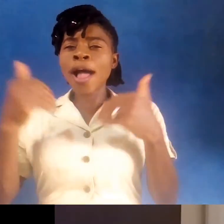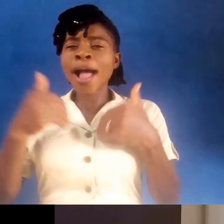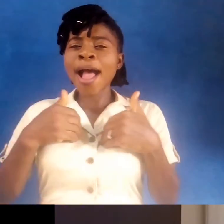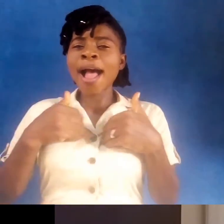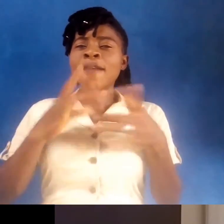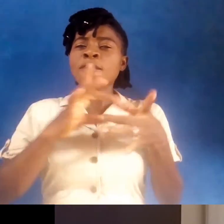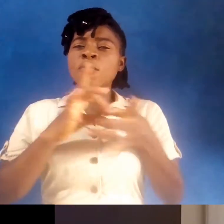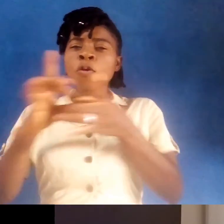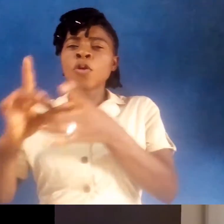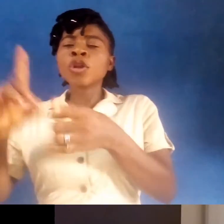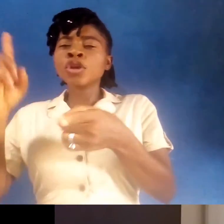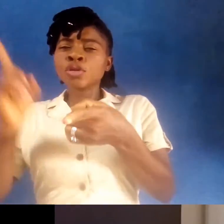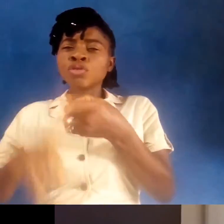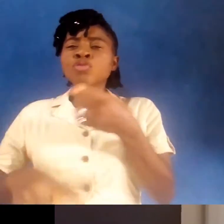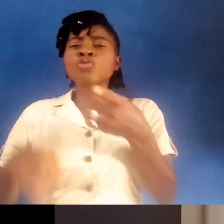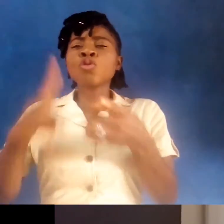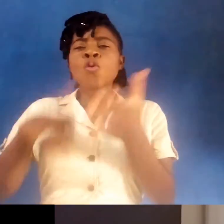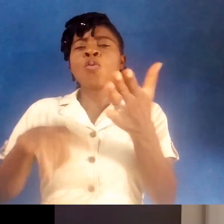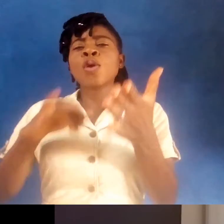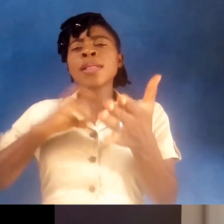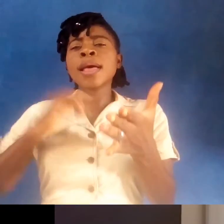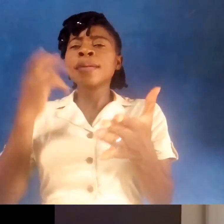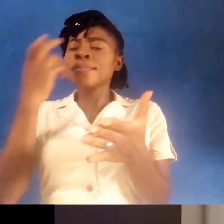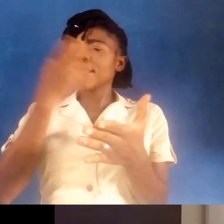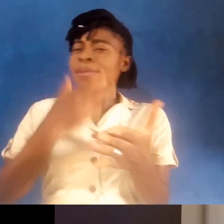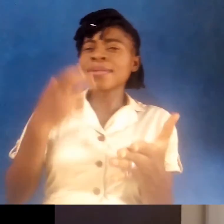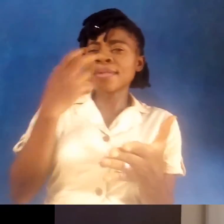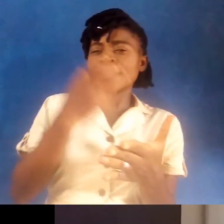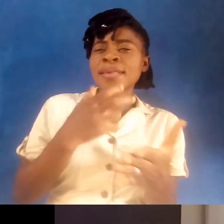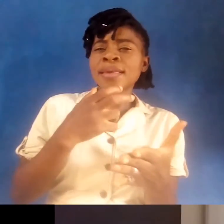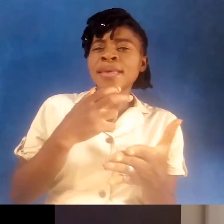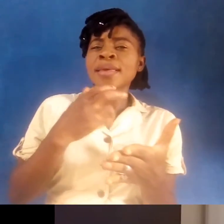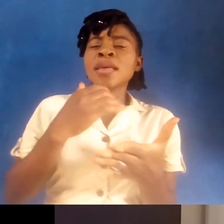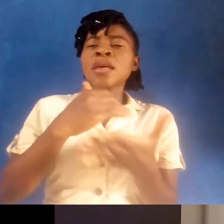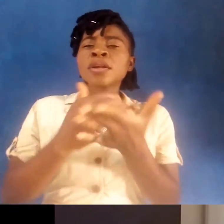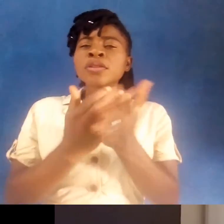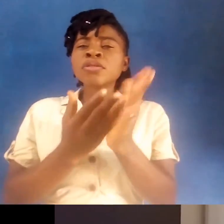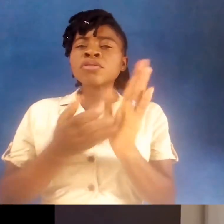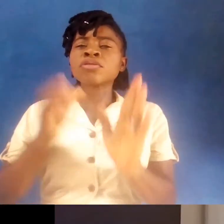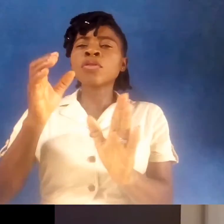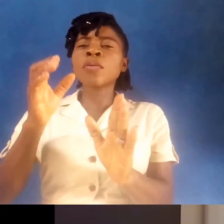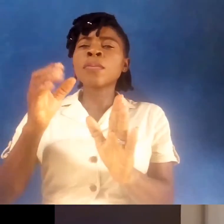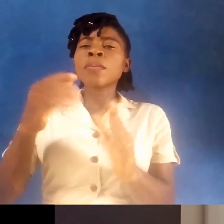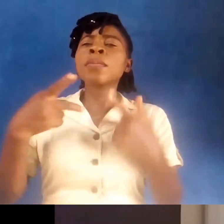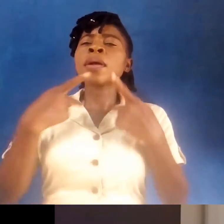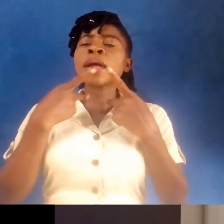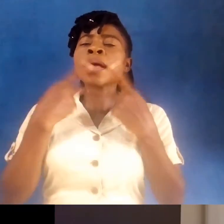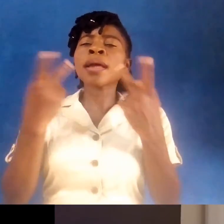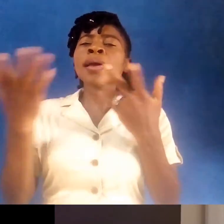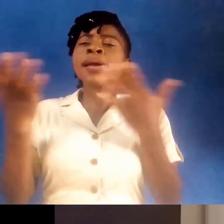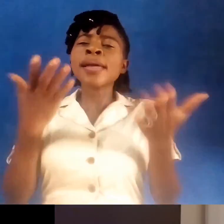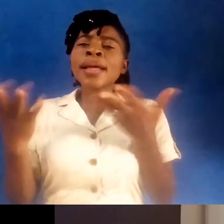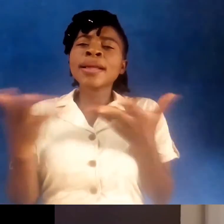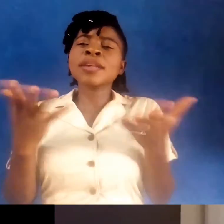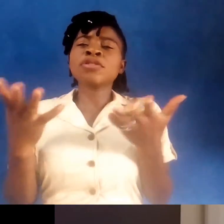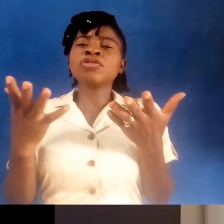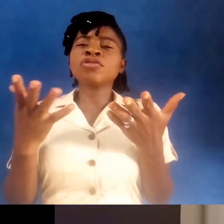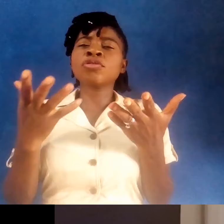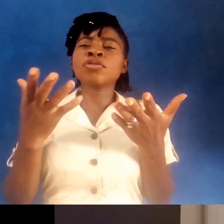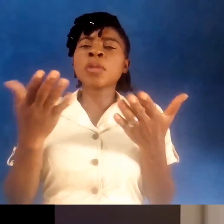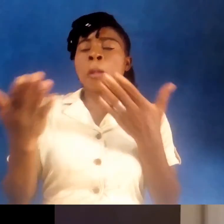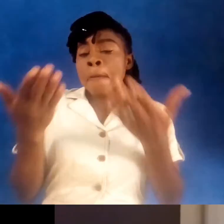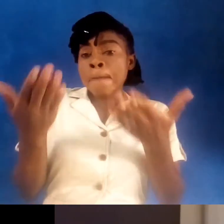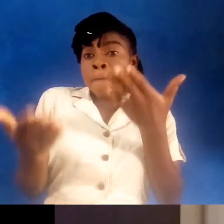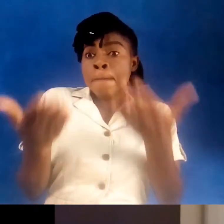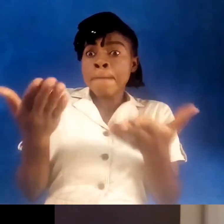I'm saying, which is what we call iconicity. Some gestures could be iconic while others are